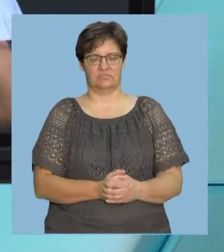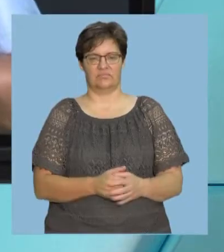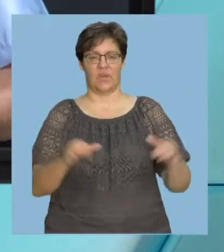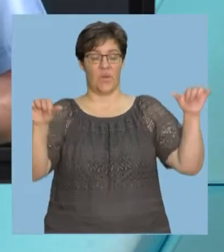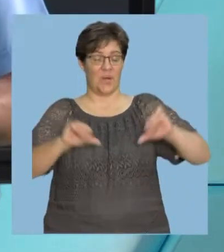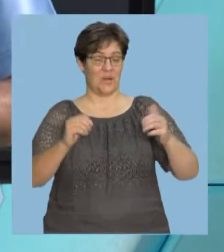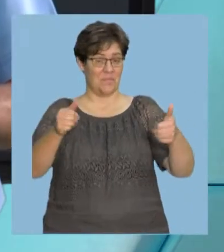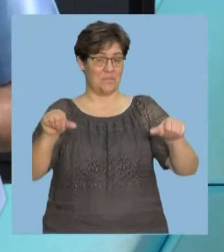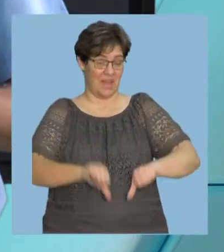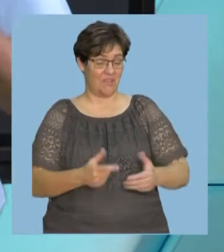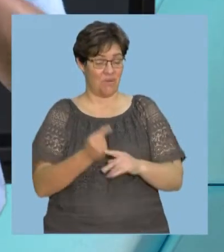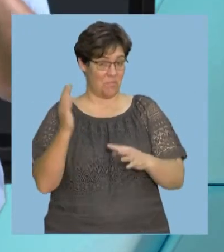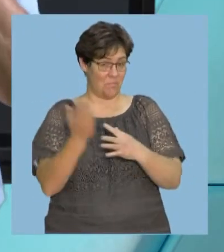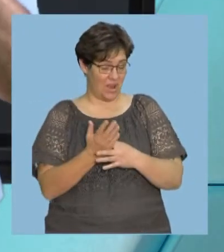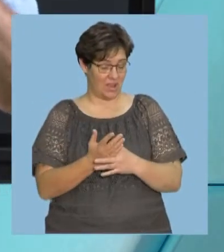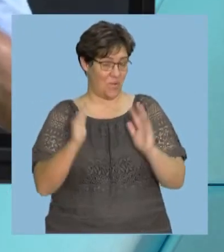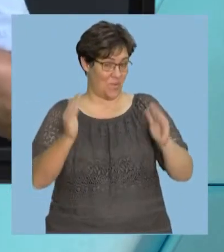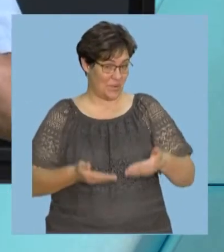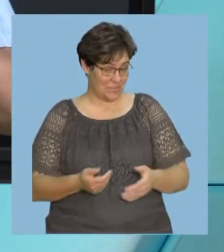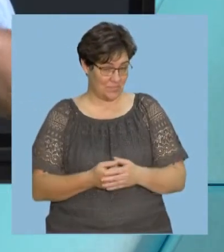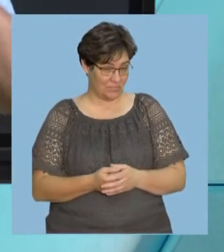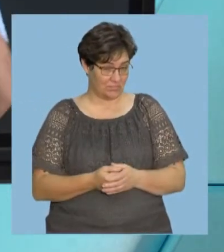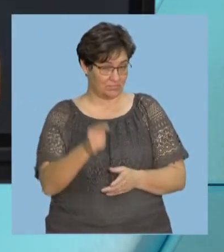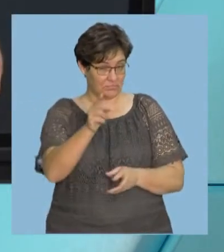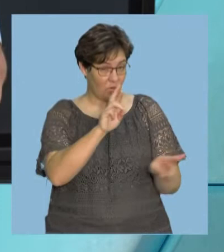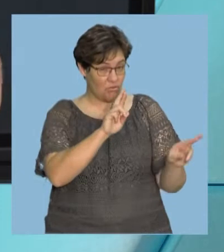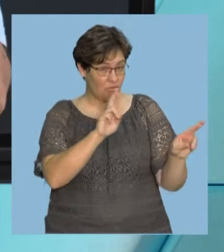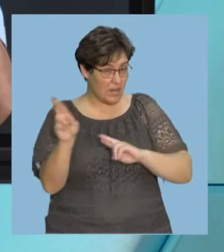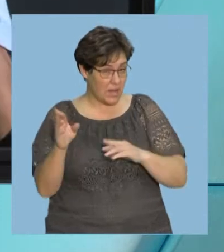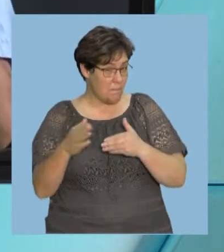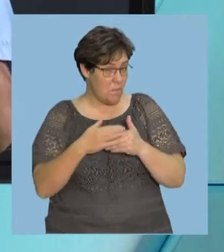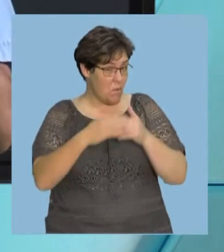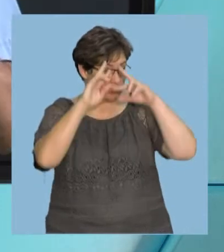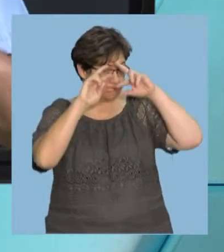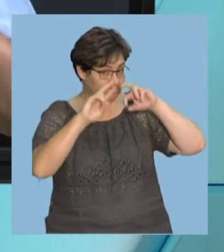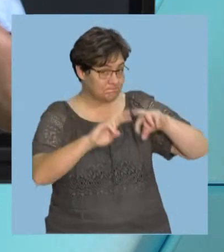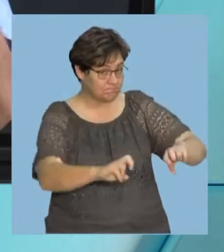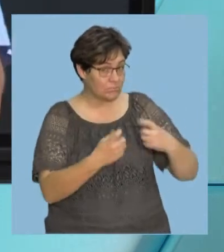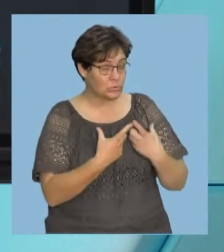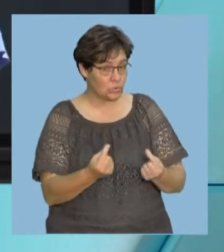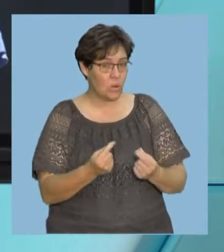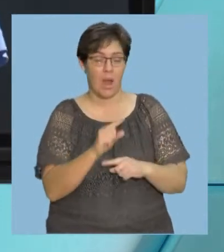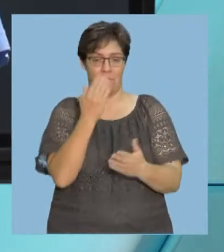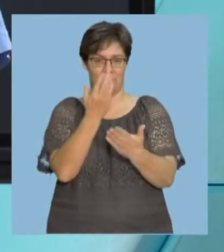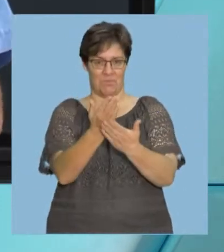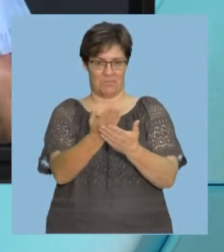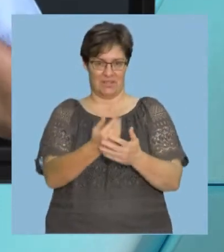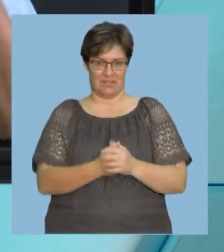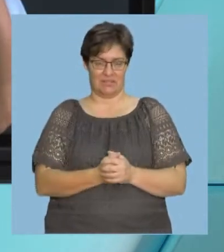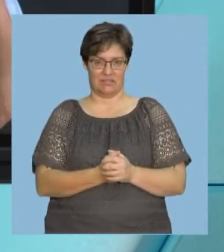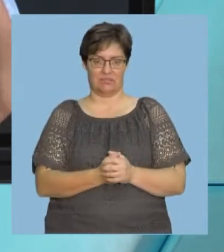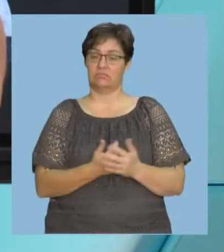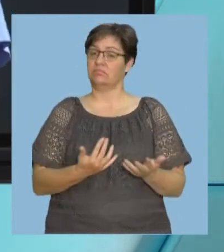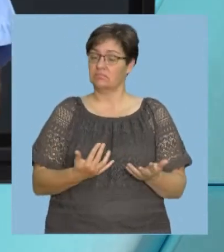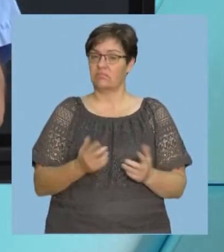Welcome back from your break. I hope you're ready to do some more investigations about probability. Now,